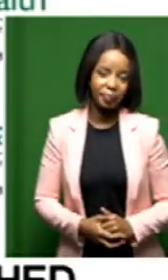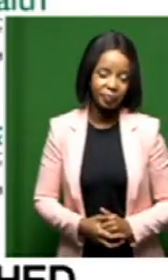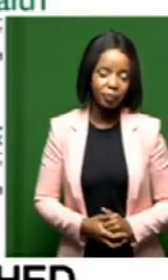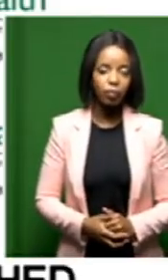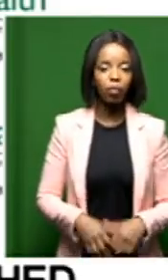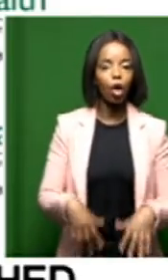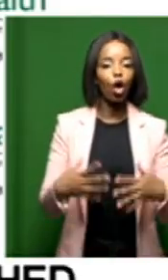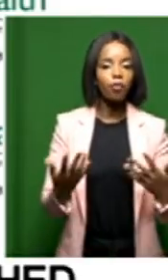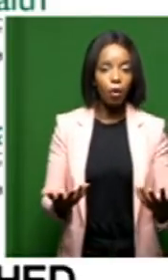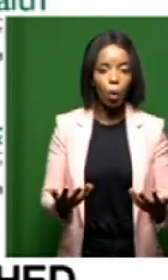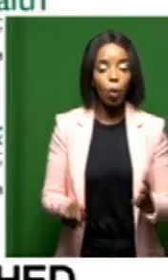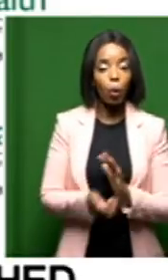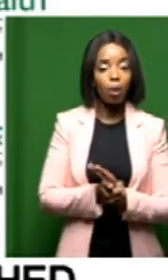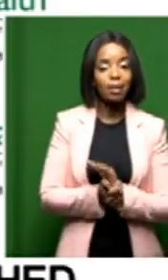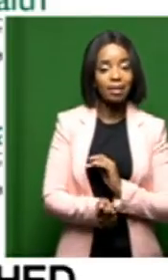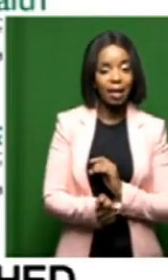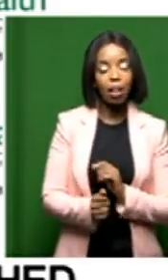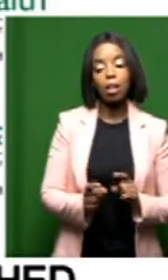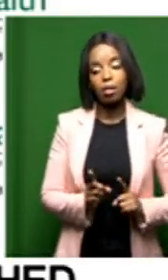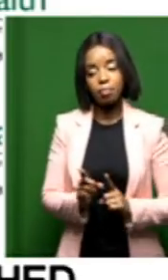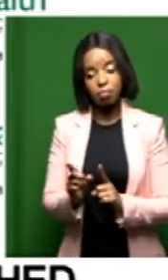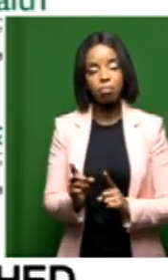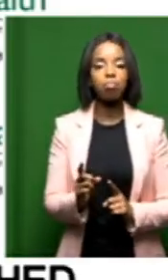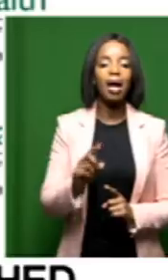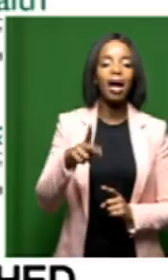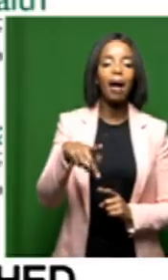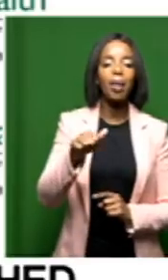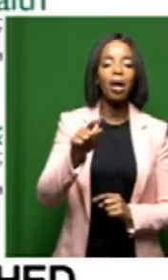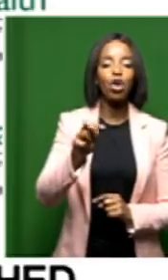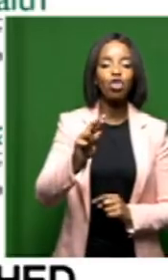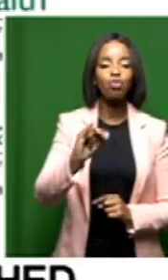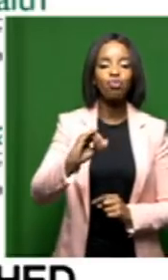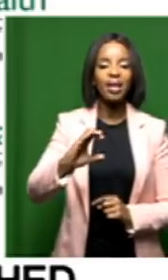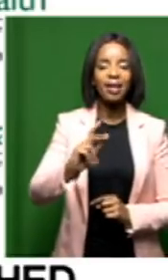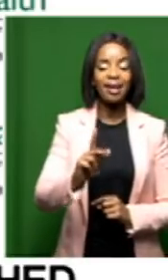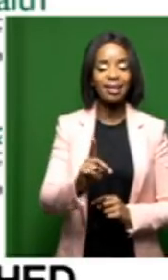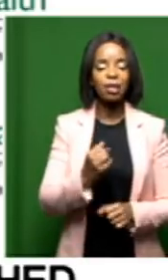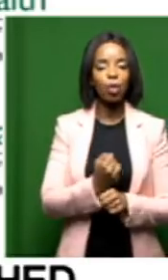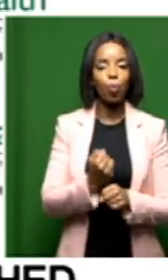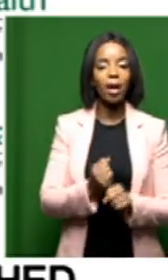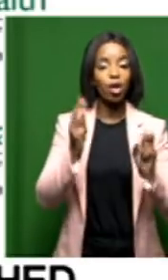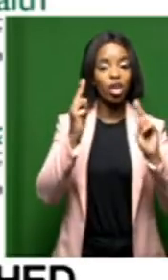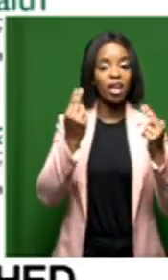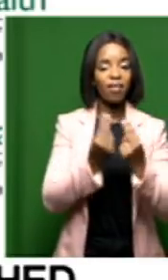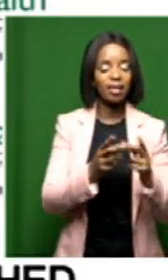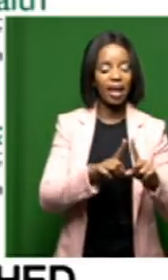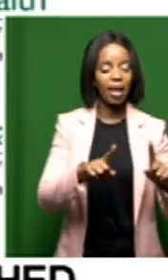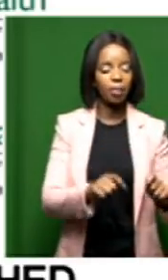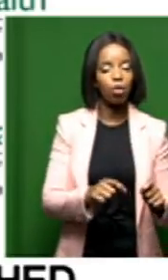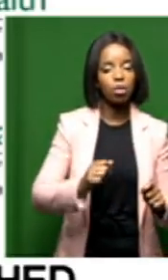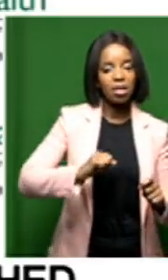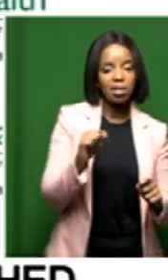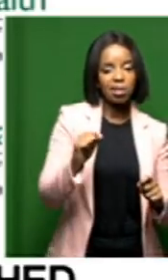Dr. Soon-Shiong is working with the universities, the University of Stellenbosch, Cape Town,